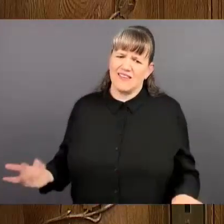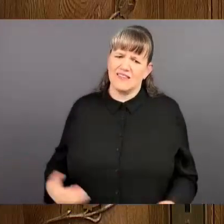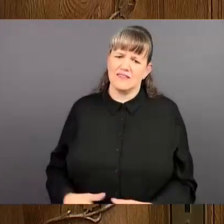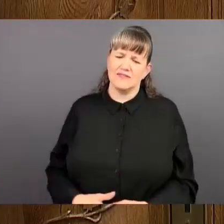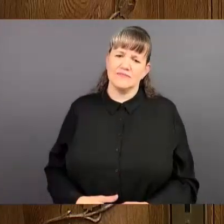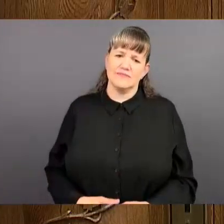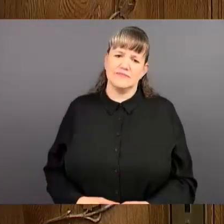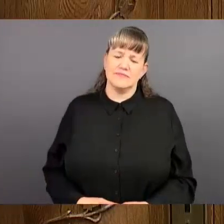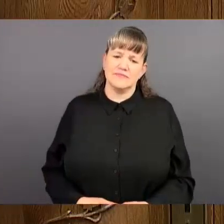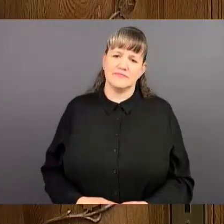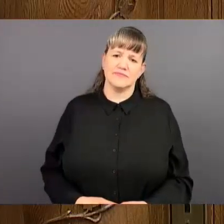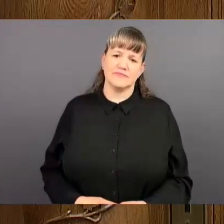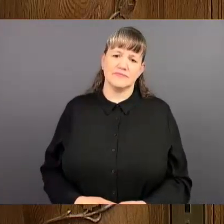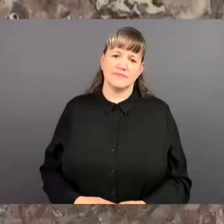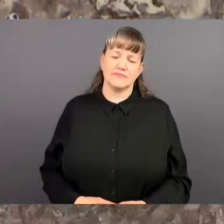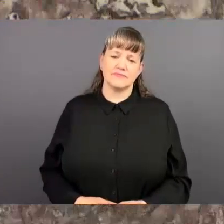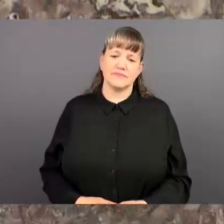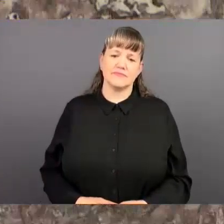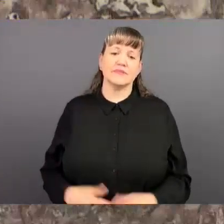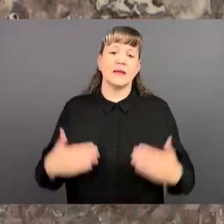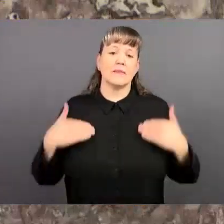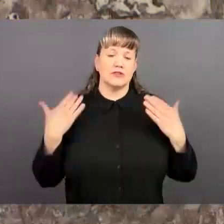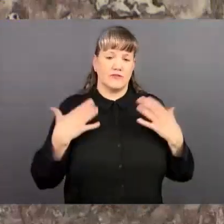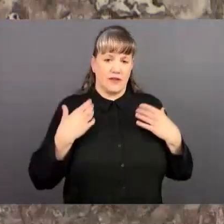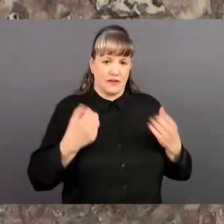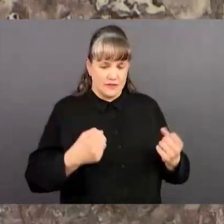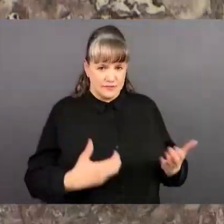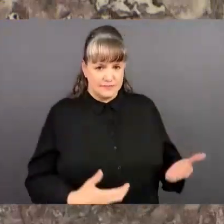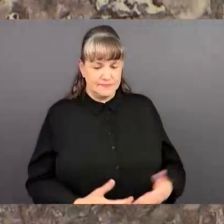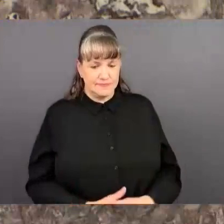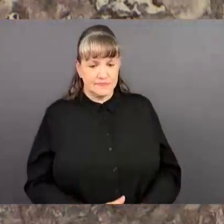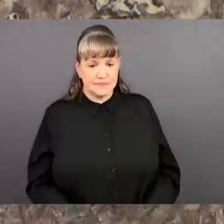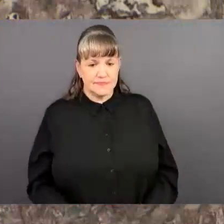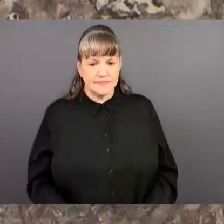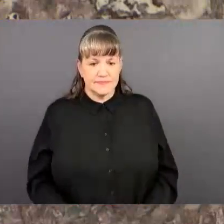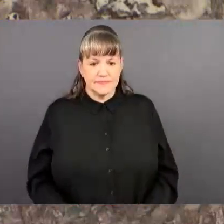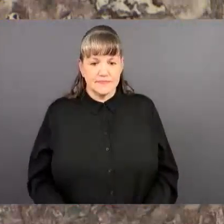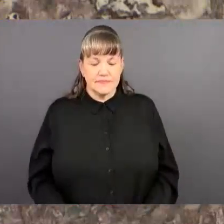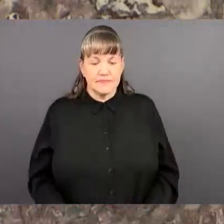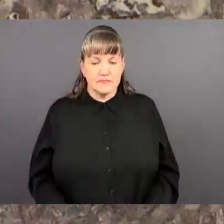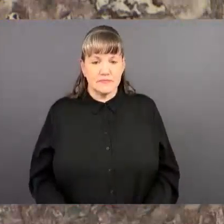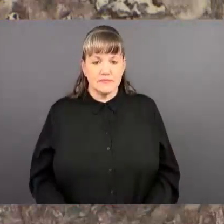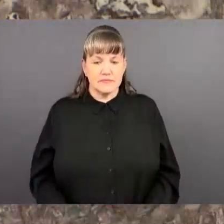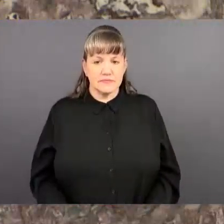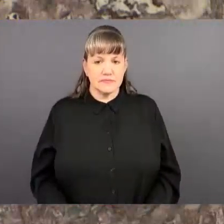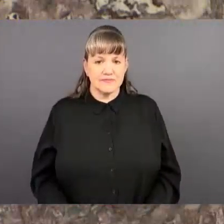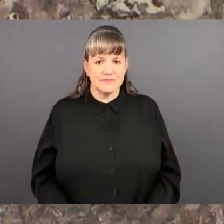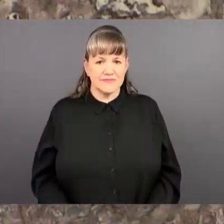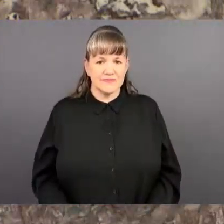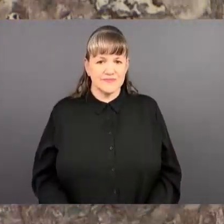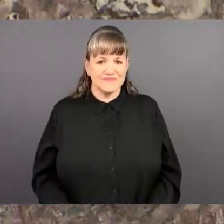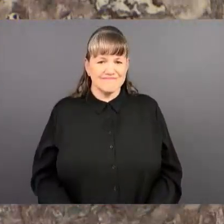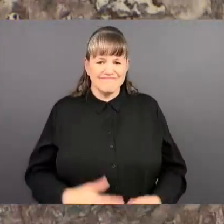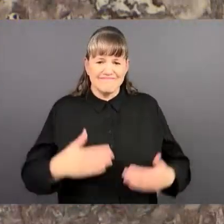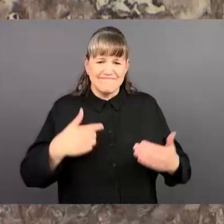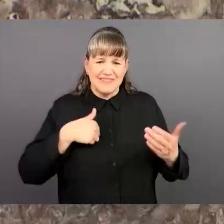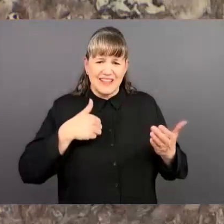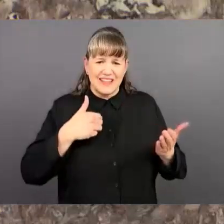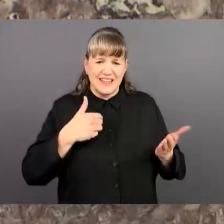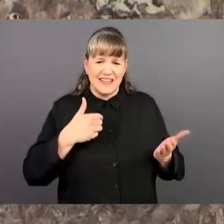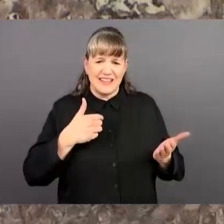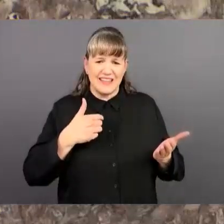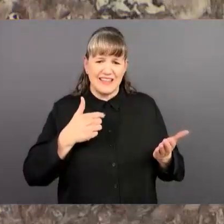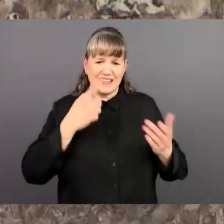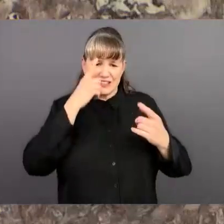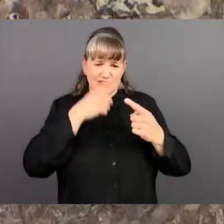Minister of Health. Thank you very much, Mr. Speaker. And unfortunately, I have to reject the premise that the member is putting forward, because it's absolutely not true. And I'm